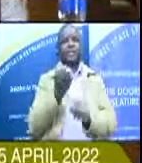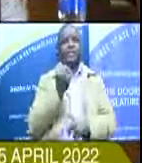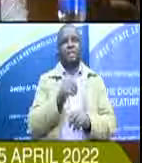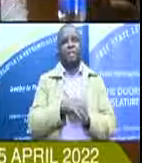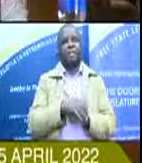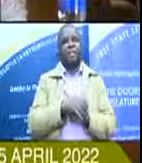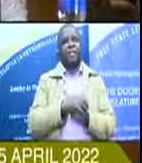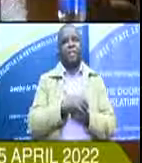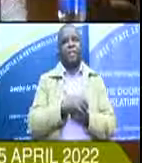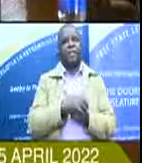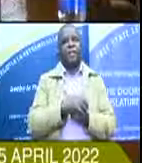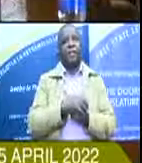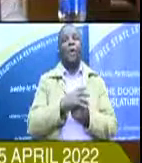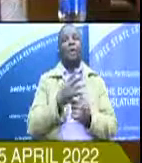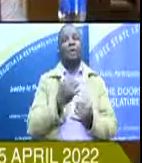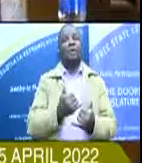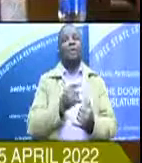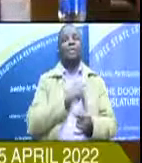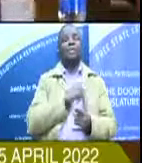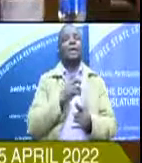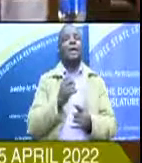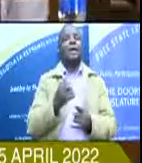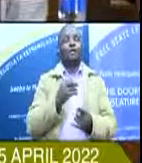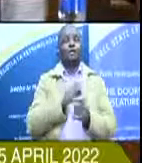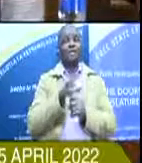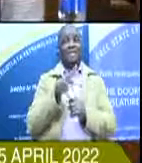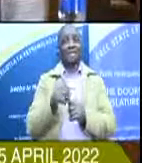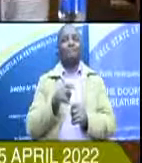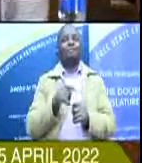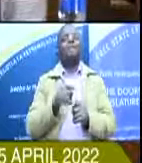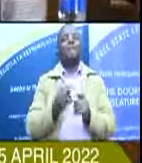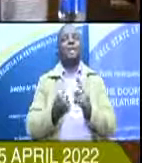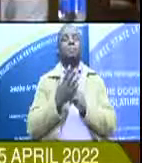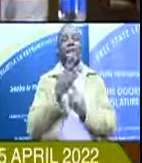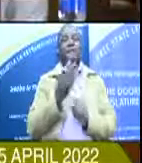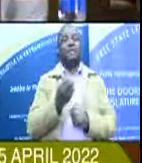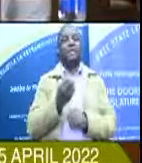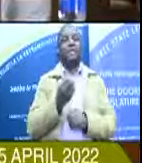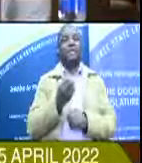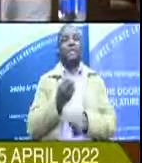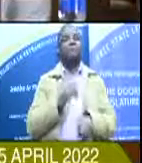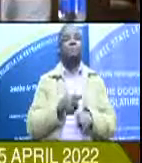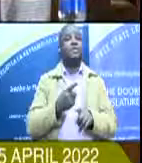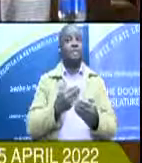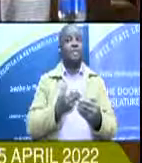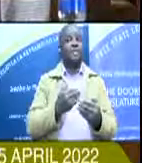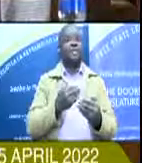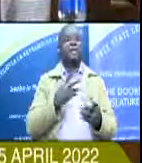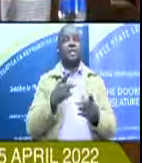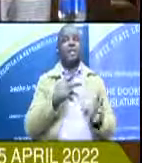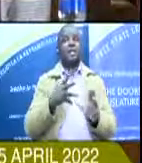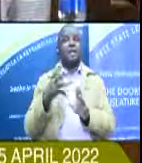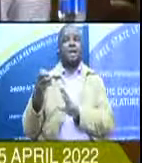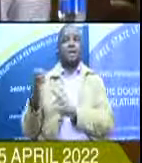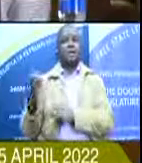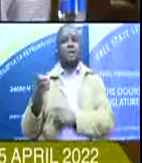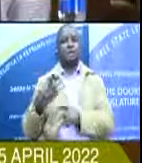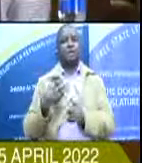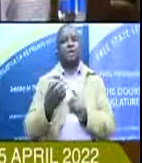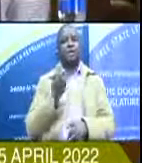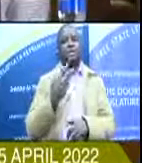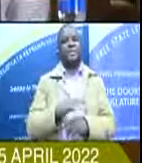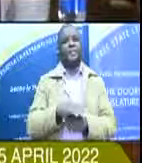doing very well there because we were affected by the COVID-19. At some point, we were at 90, 90, 90.